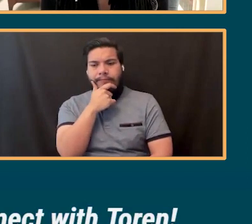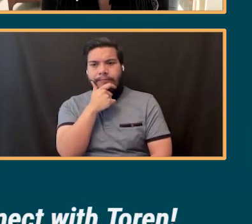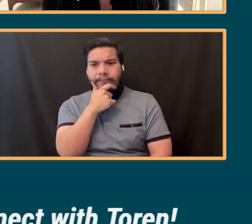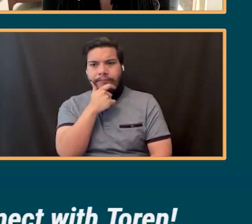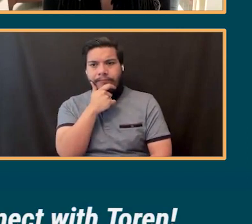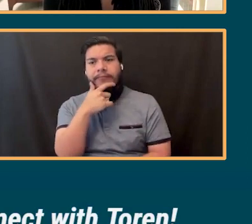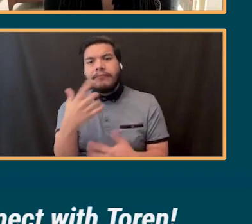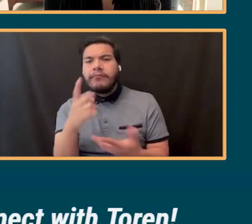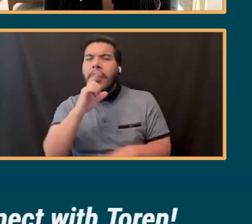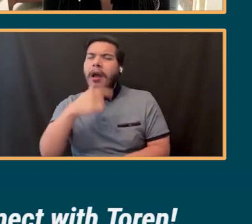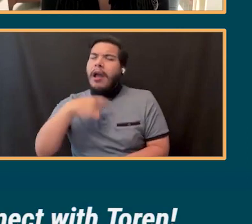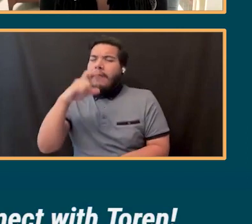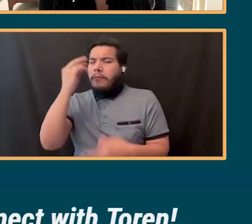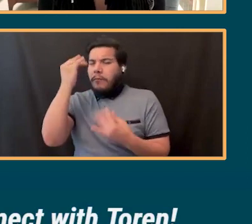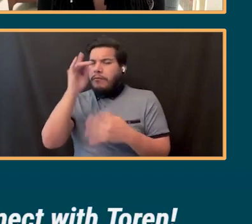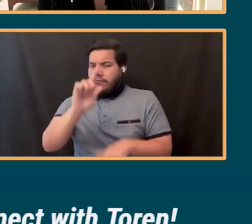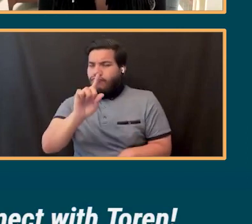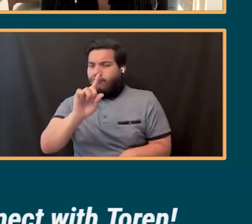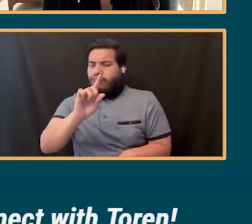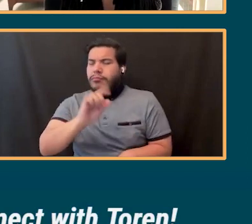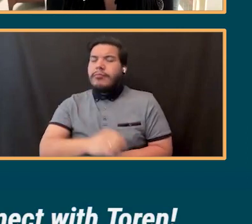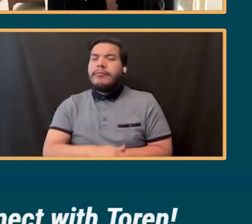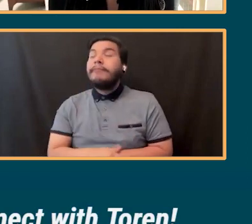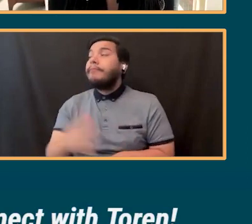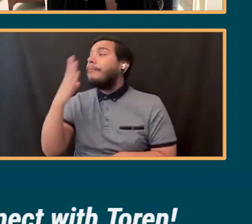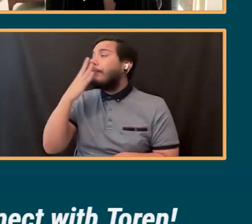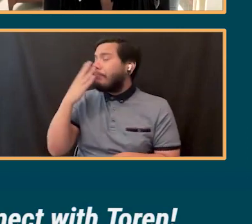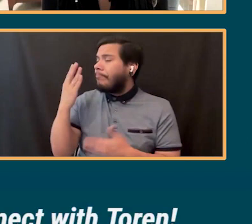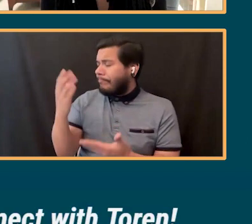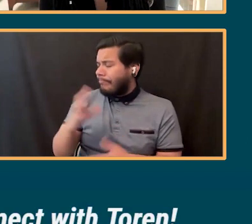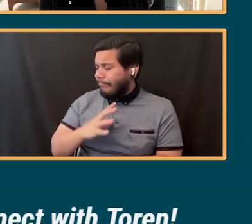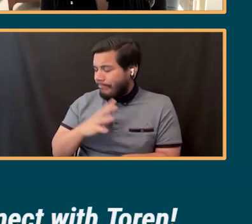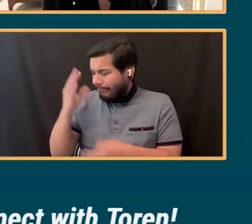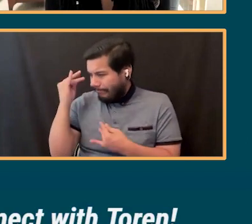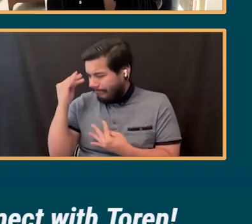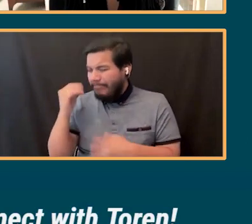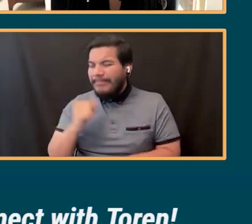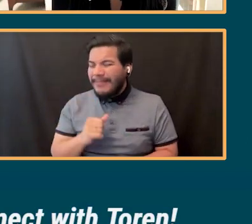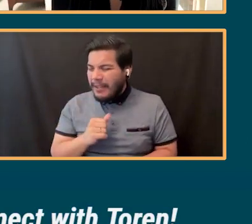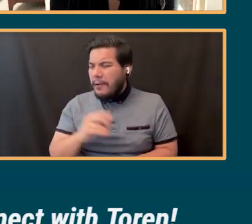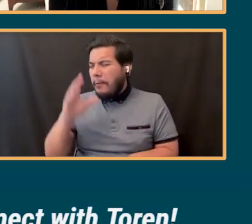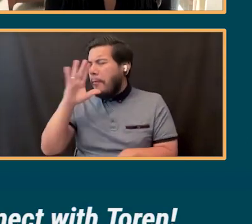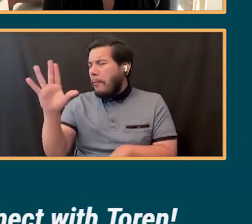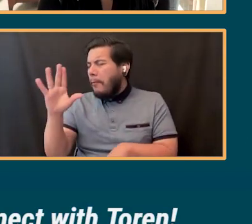I may have to think on that one for a minute. Think on that one in a minute. We'll come back to that question. I'm going to